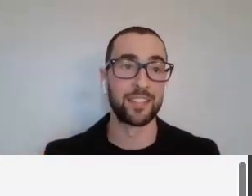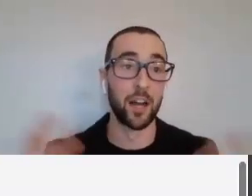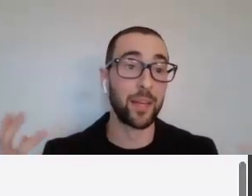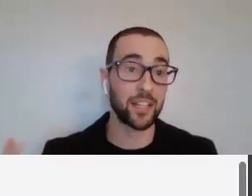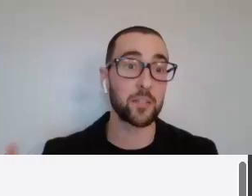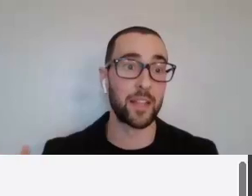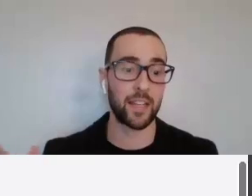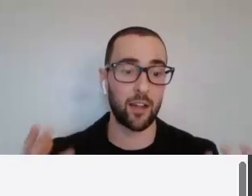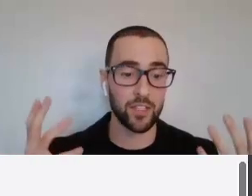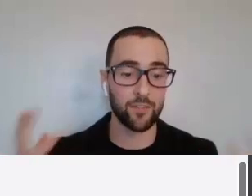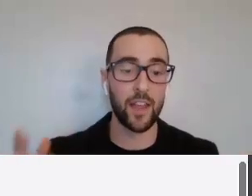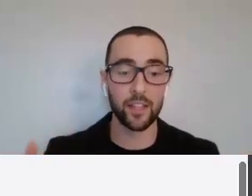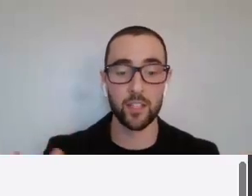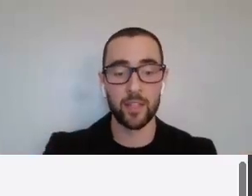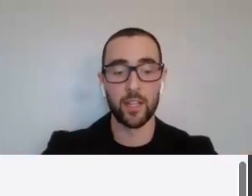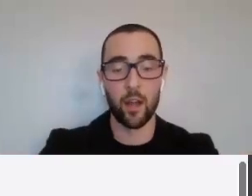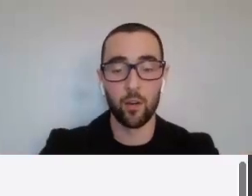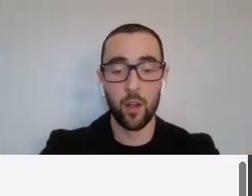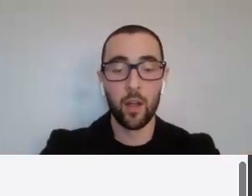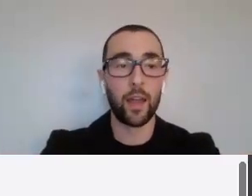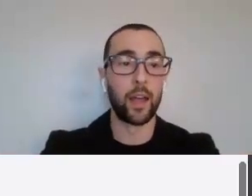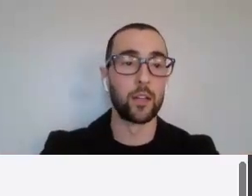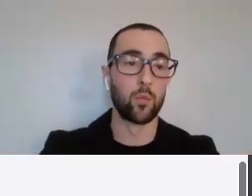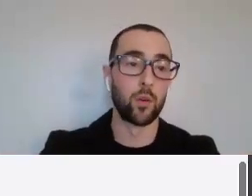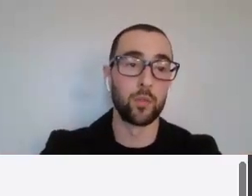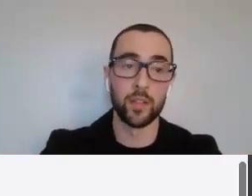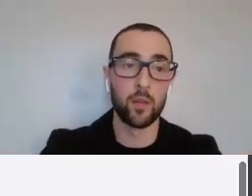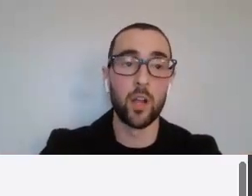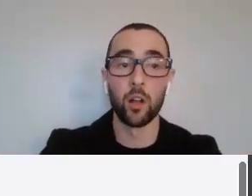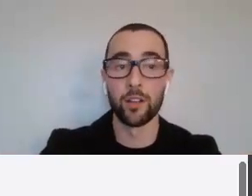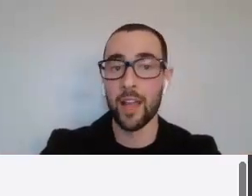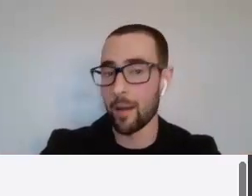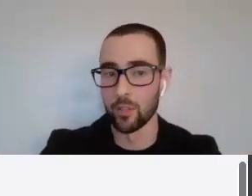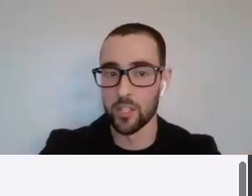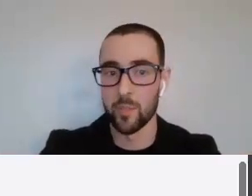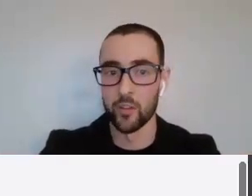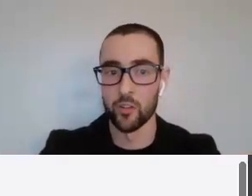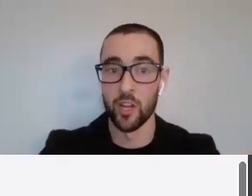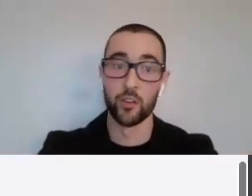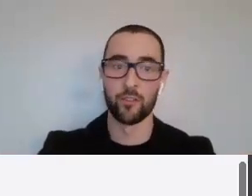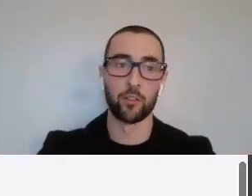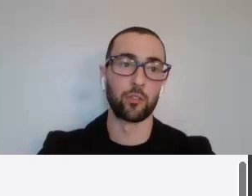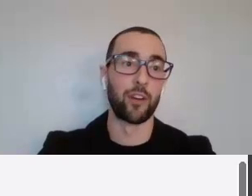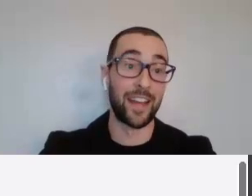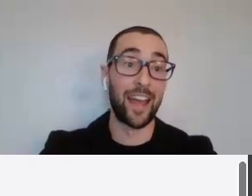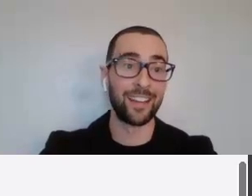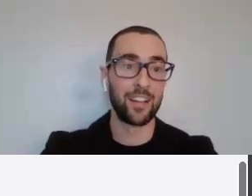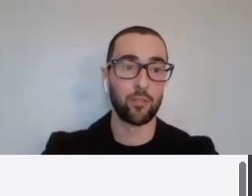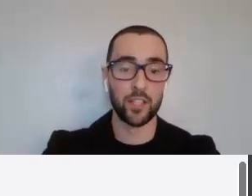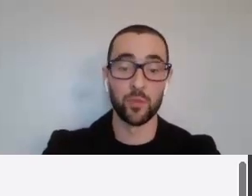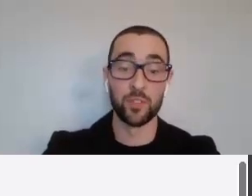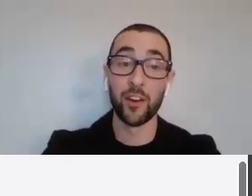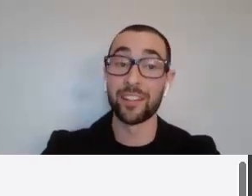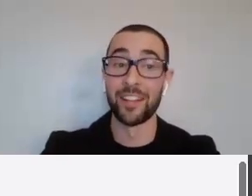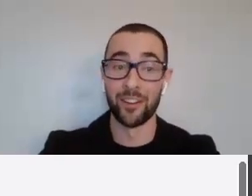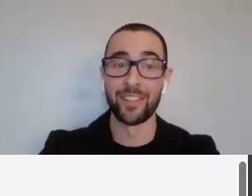create this dummy expense account. It's a fake expense account. And let's say we call it capital expenditures under federal grant A,